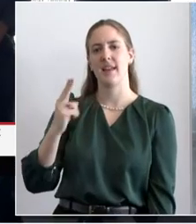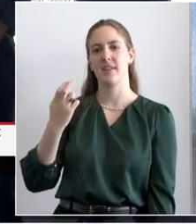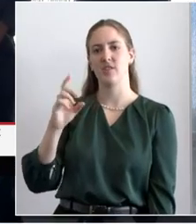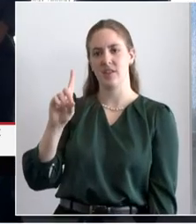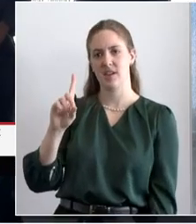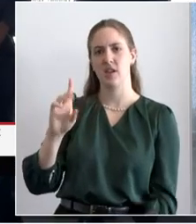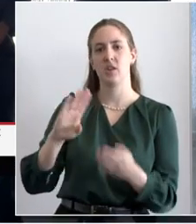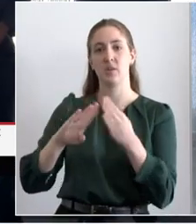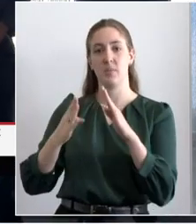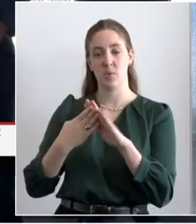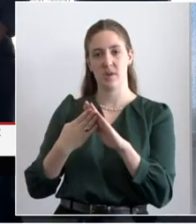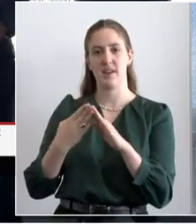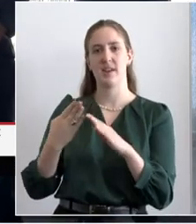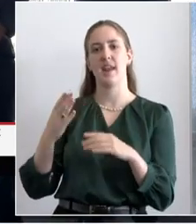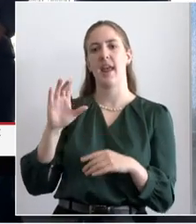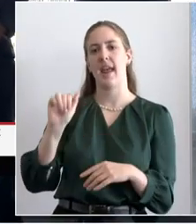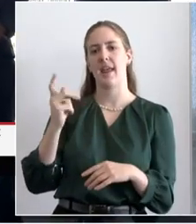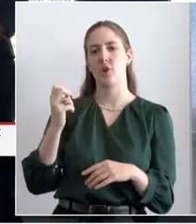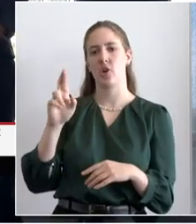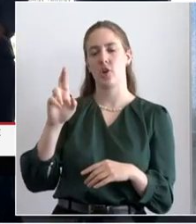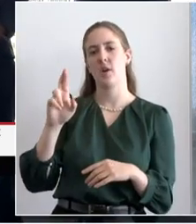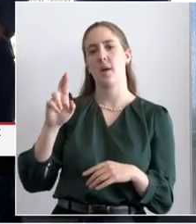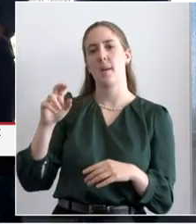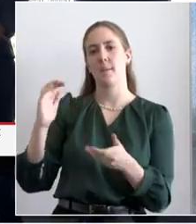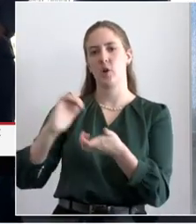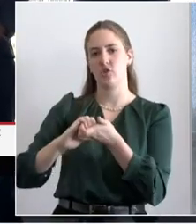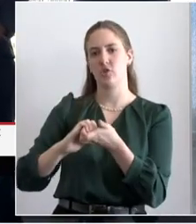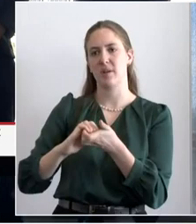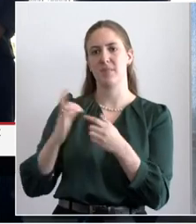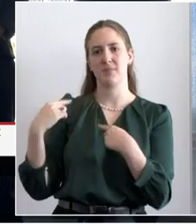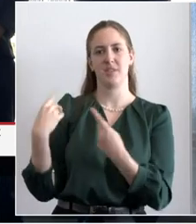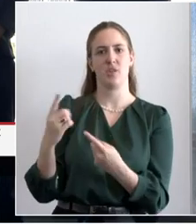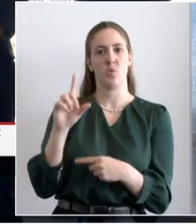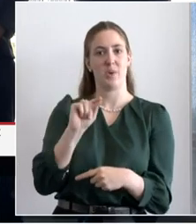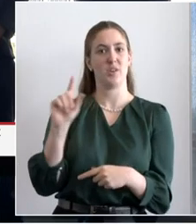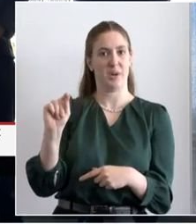Initiative since August 2020. While it's only been 2